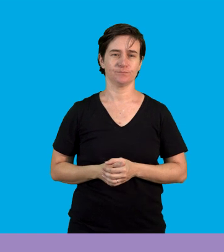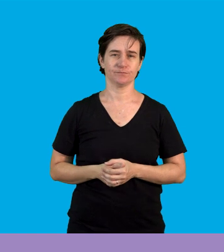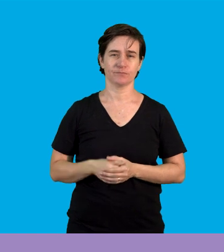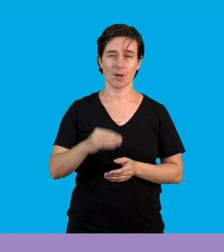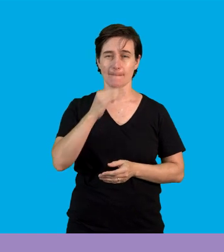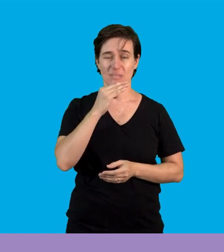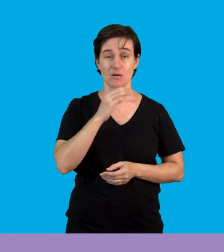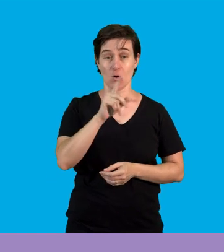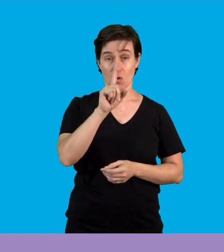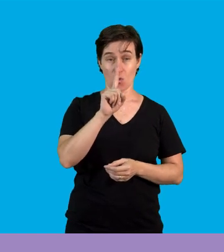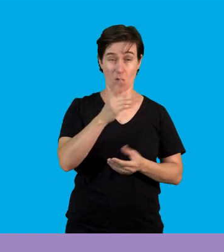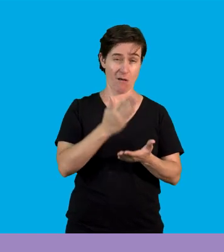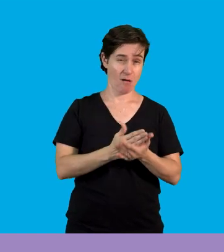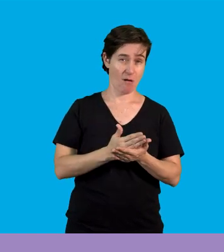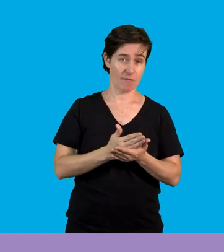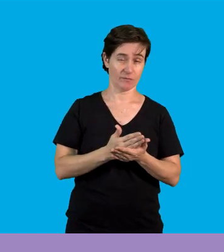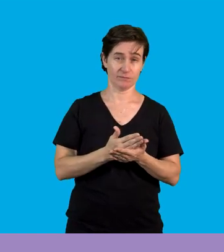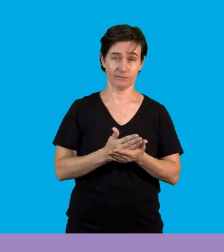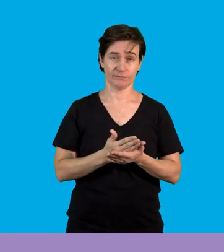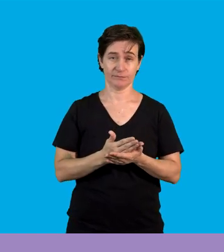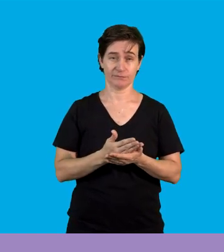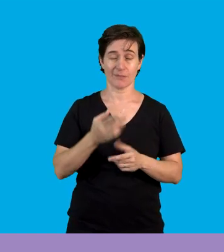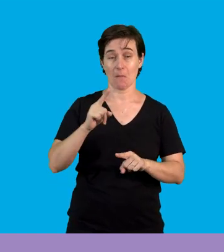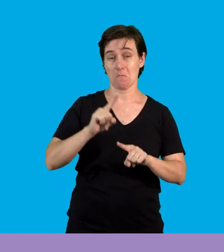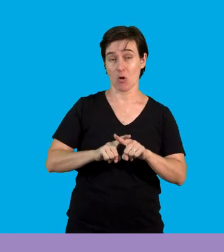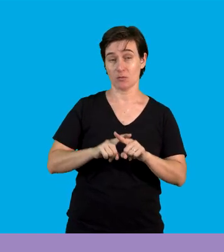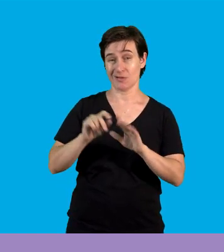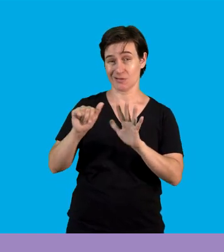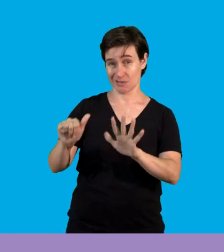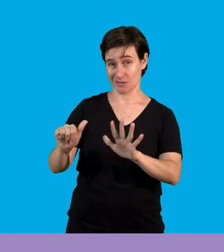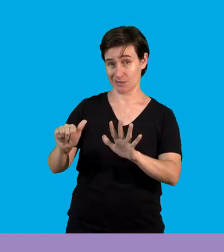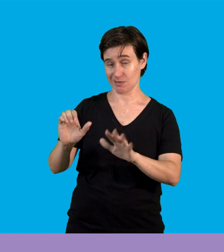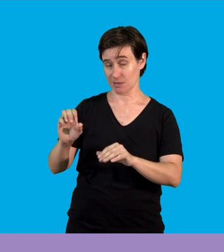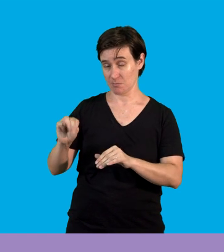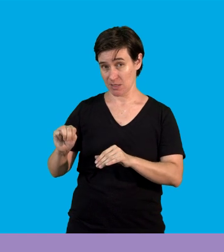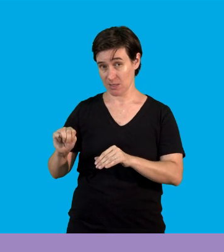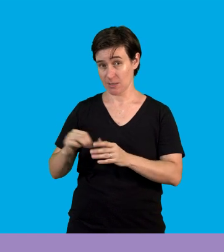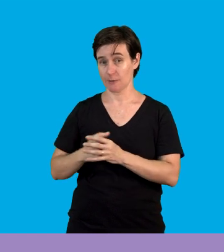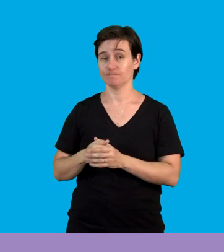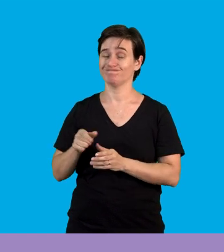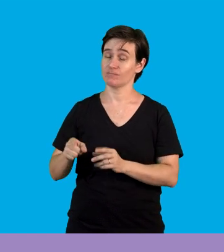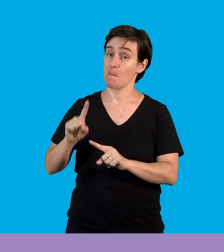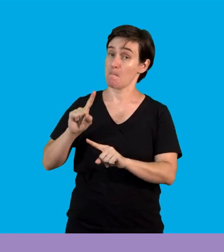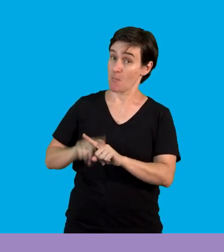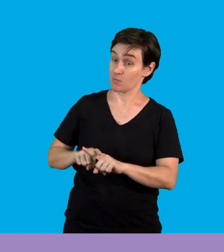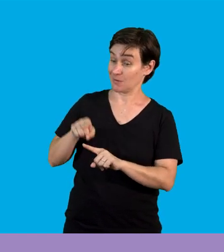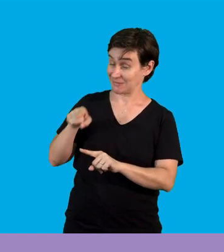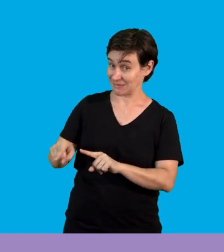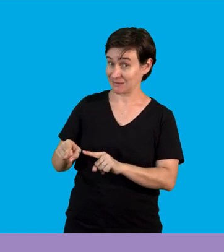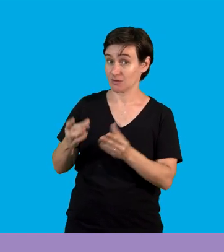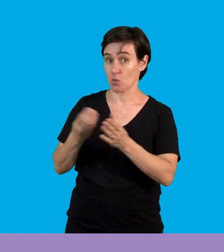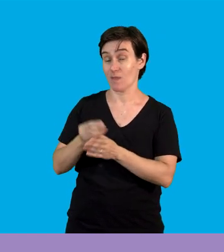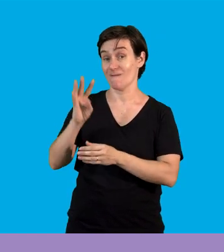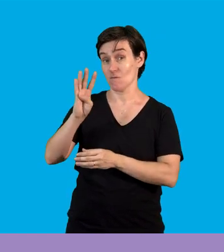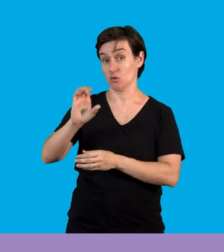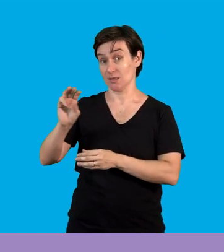that is going to be 1/2. We are going to now multiply that by 6 centimeters, and we are going to multiply that